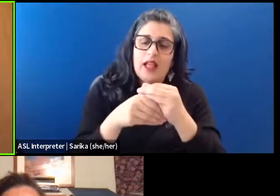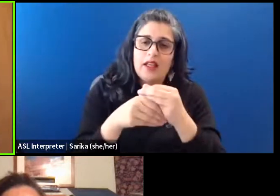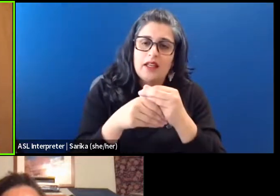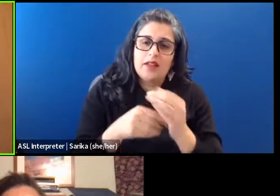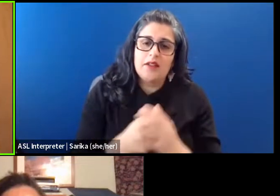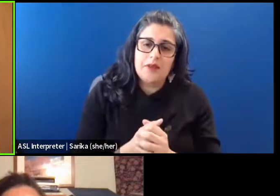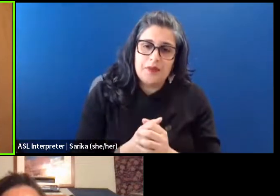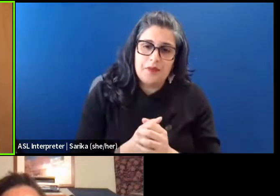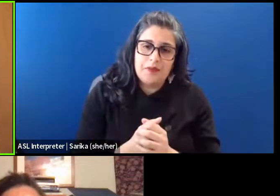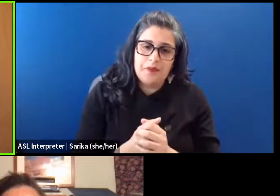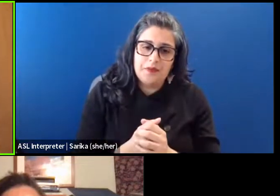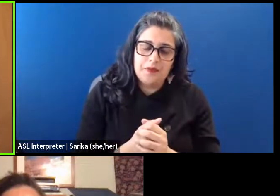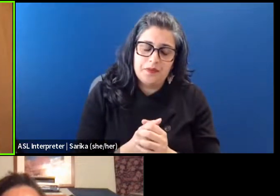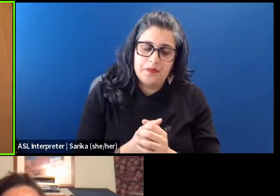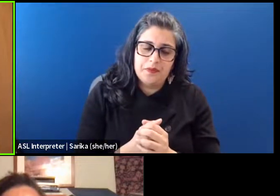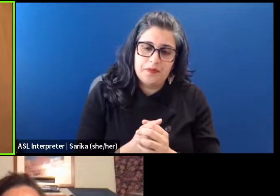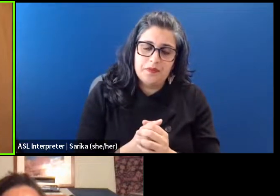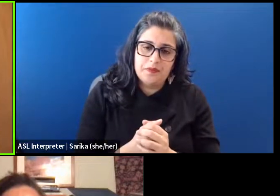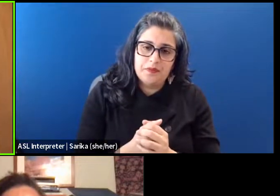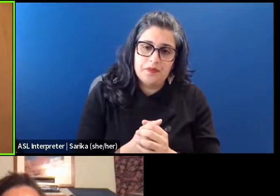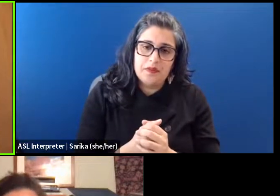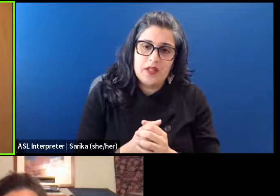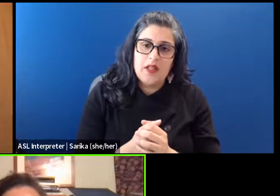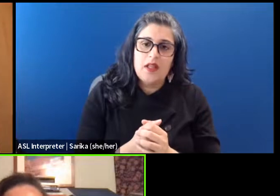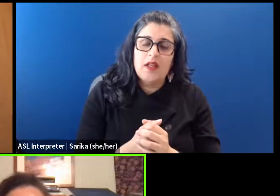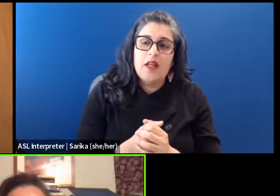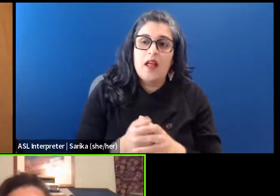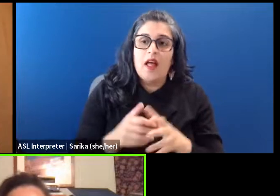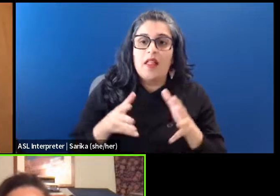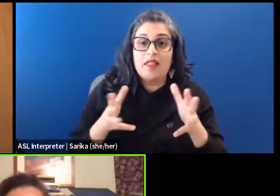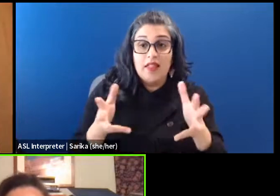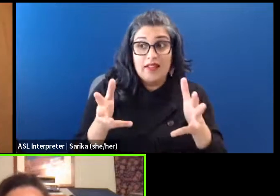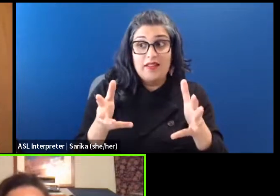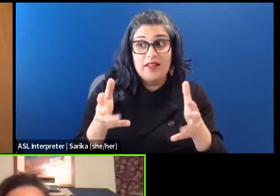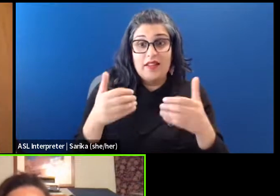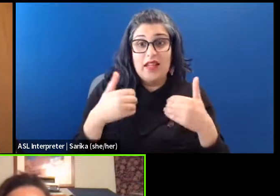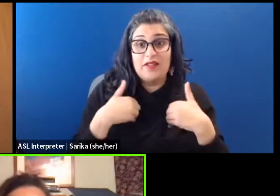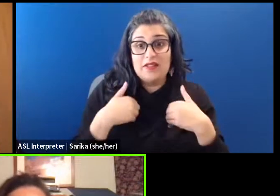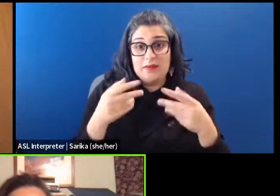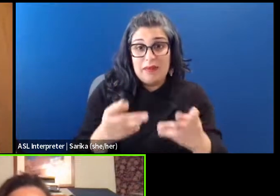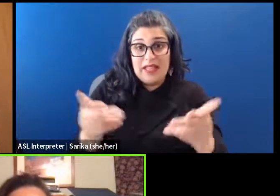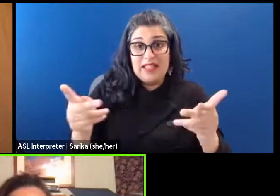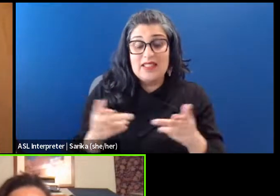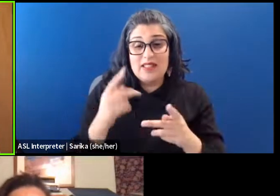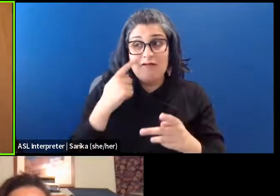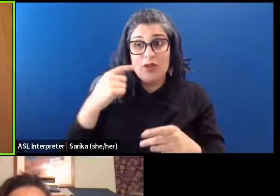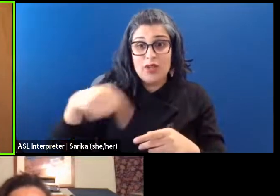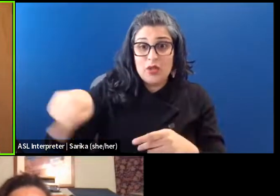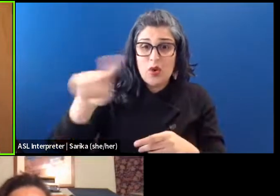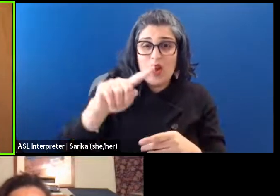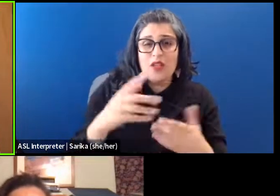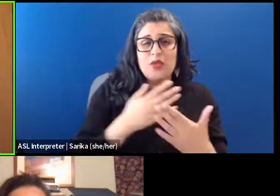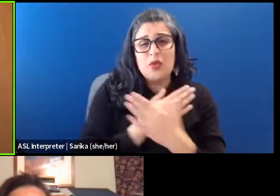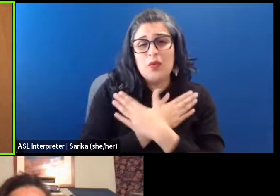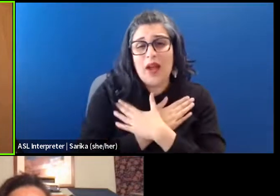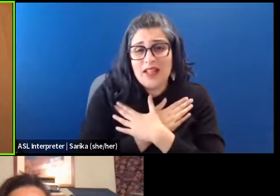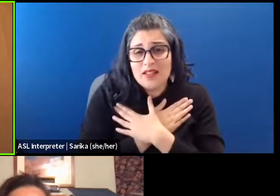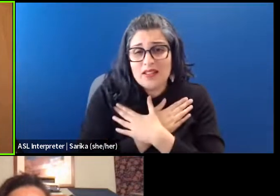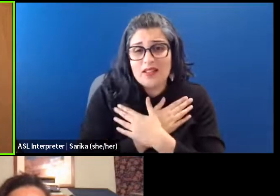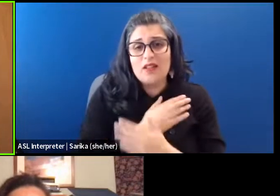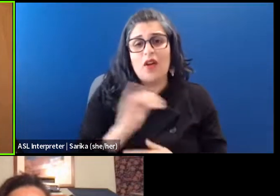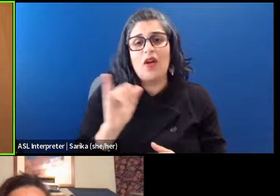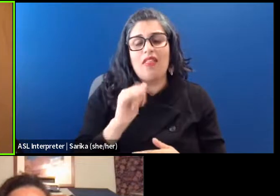space for you to rest as well. And I think that commitment